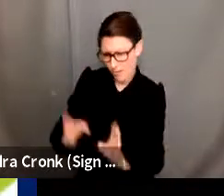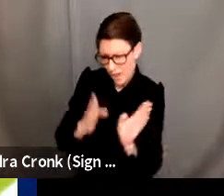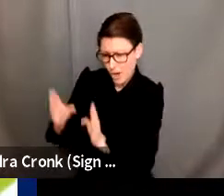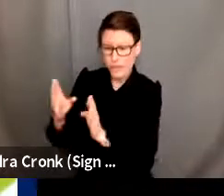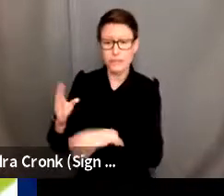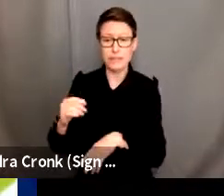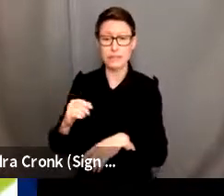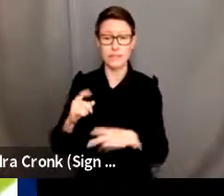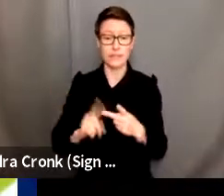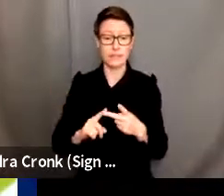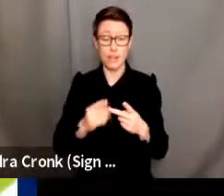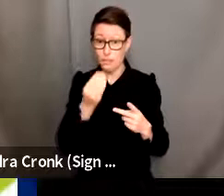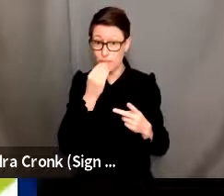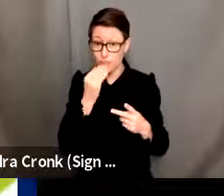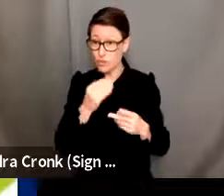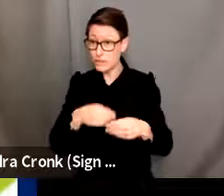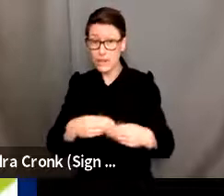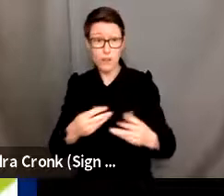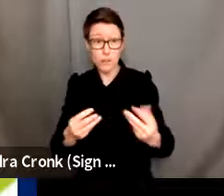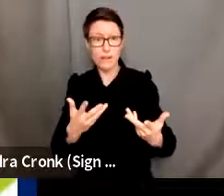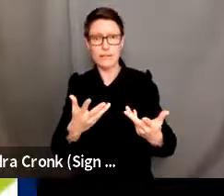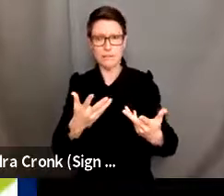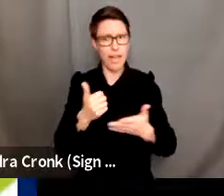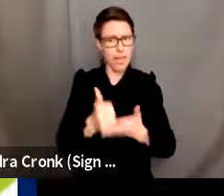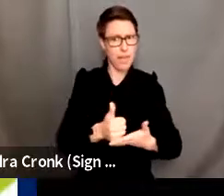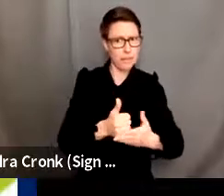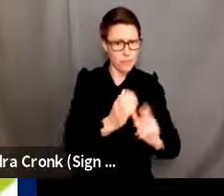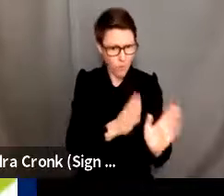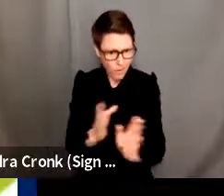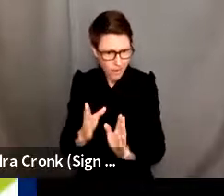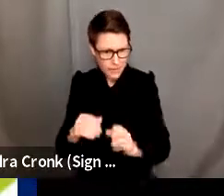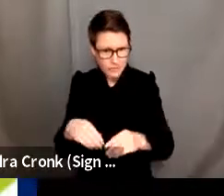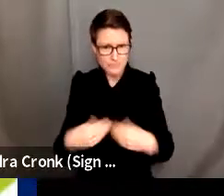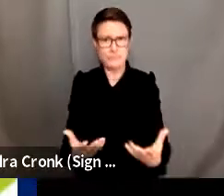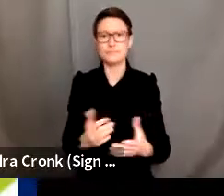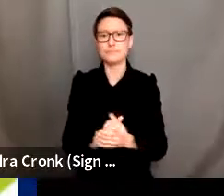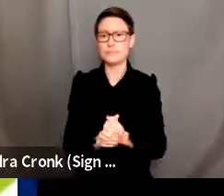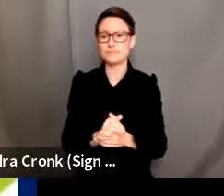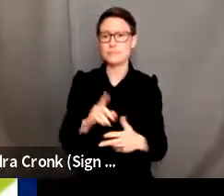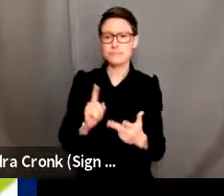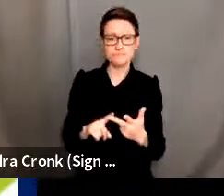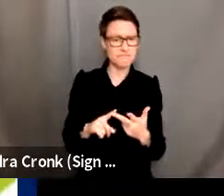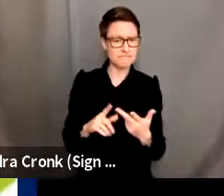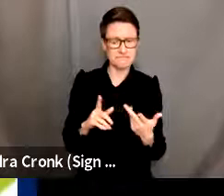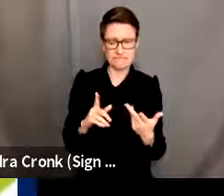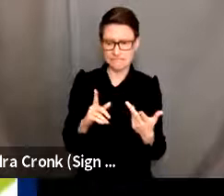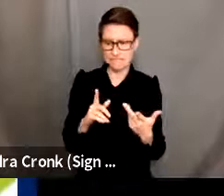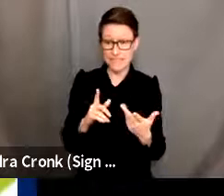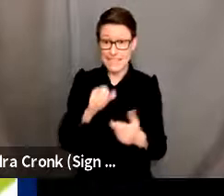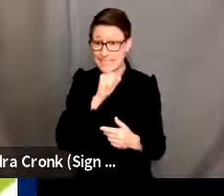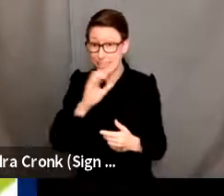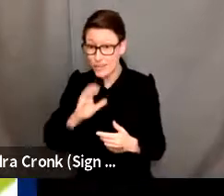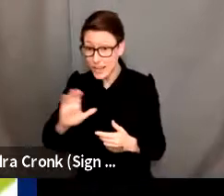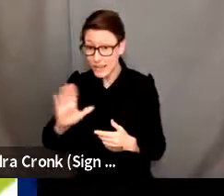food distributions all over the valley. We have helped with grocery shopping for seniors,